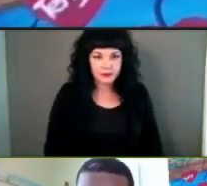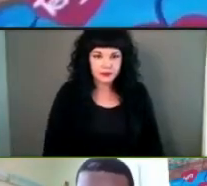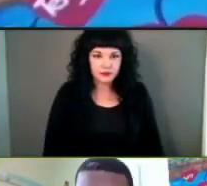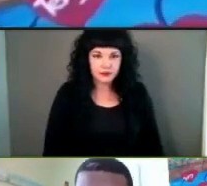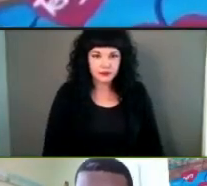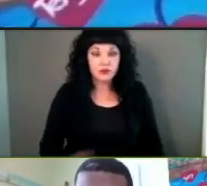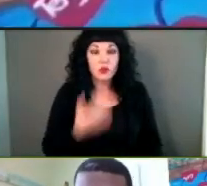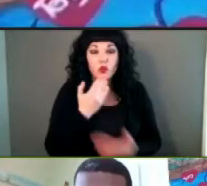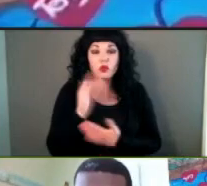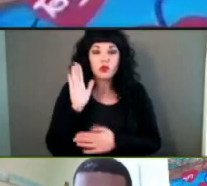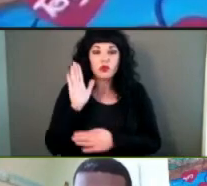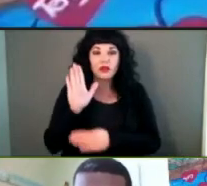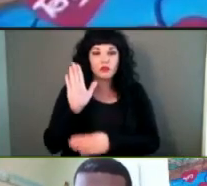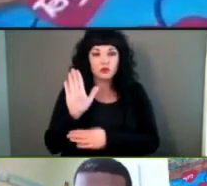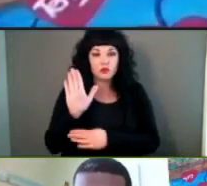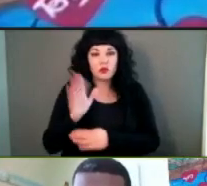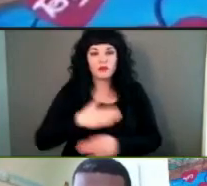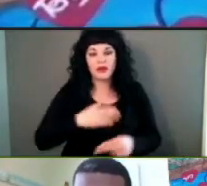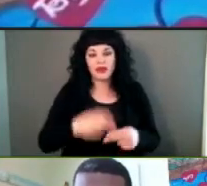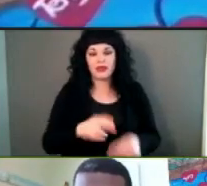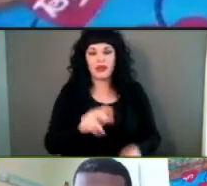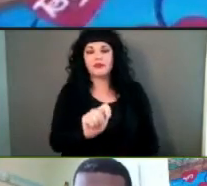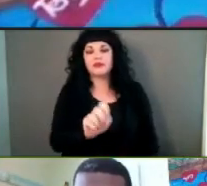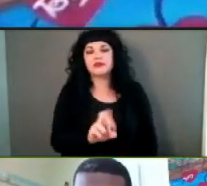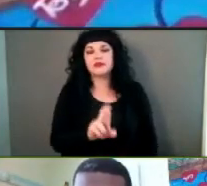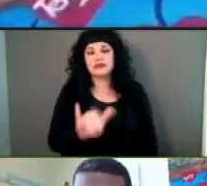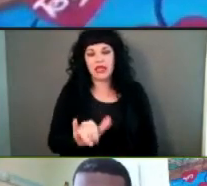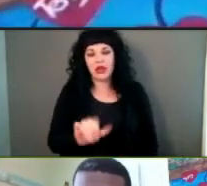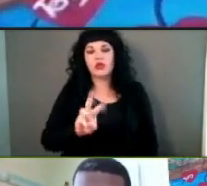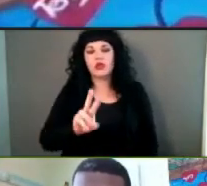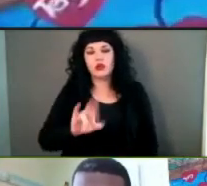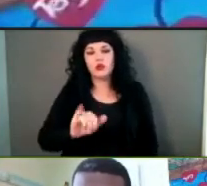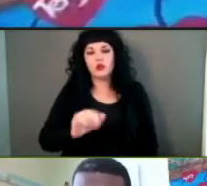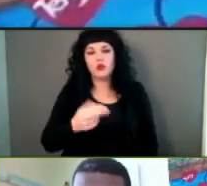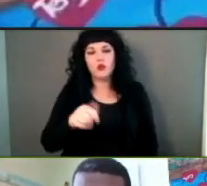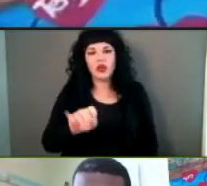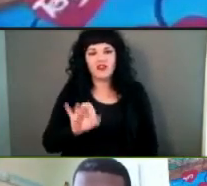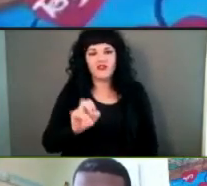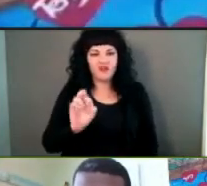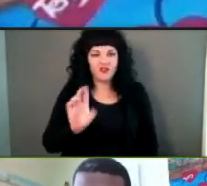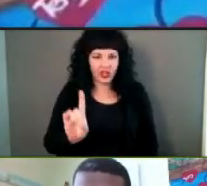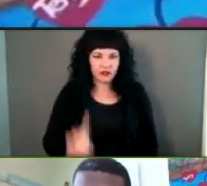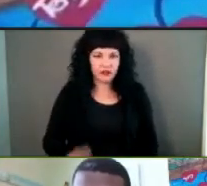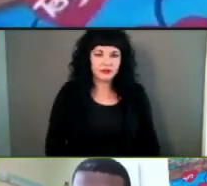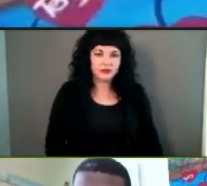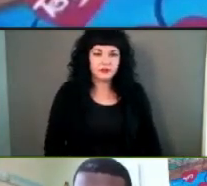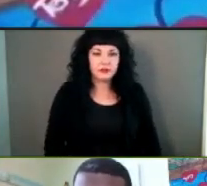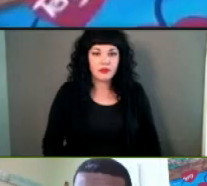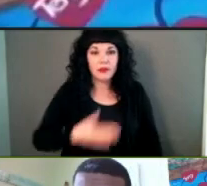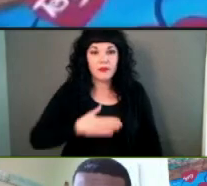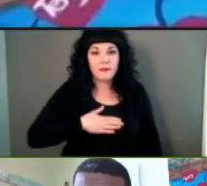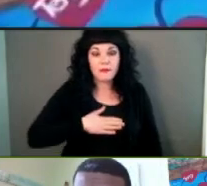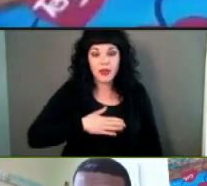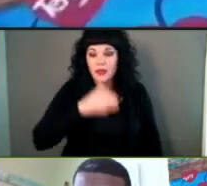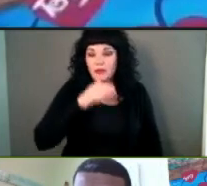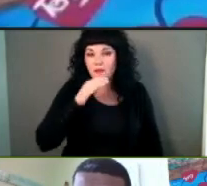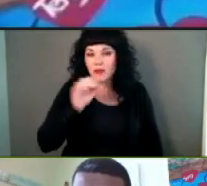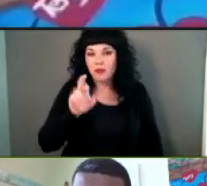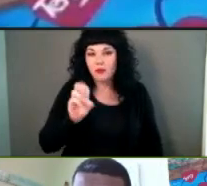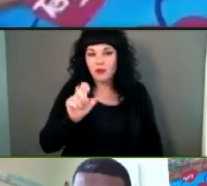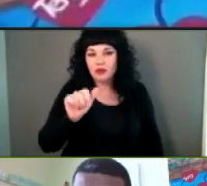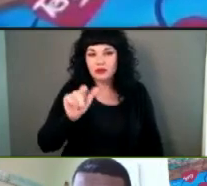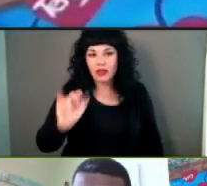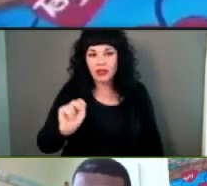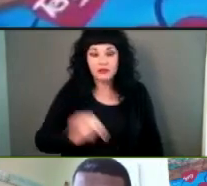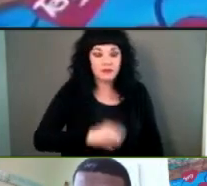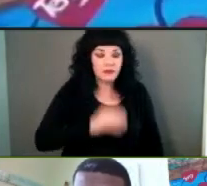Good afternoon, everyone. My name is Terry Woodfield. I am the son of William and Rosalind,